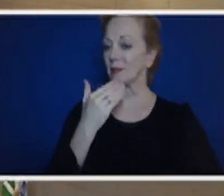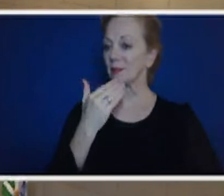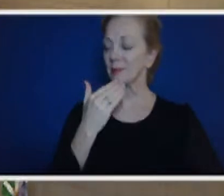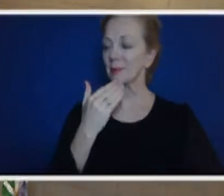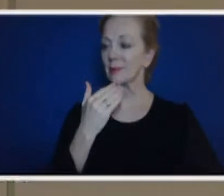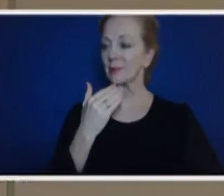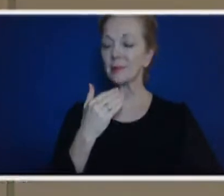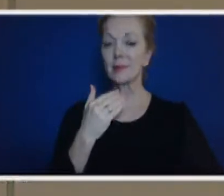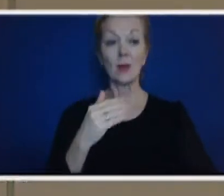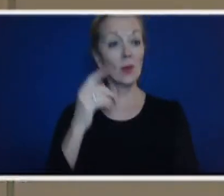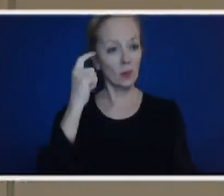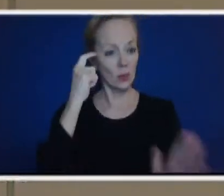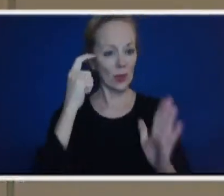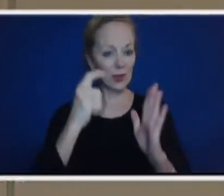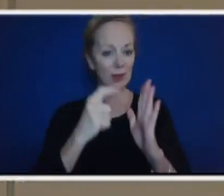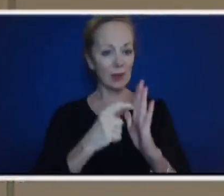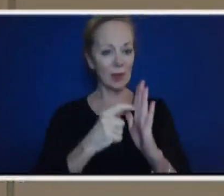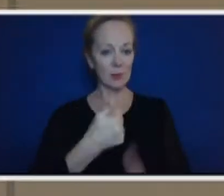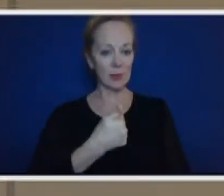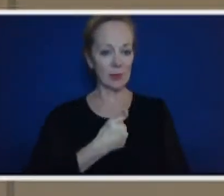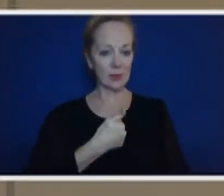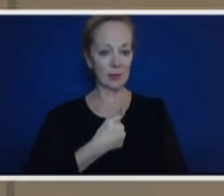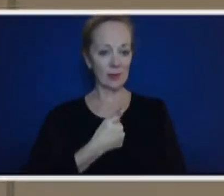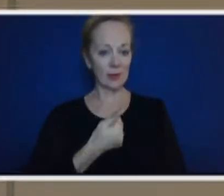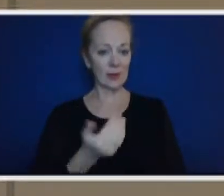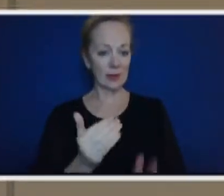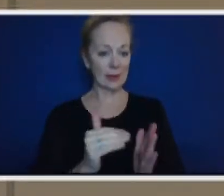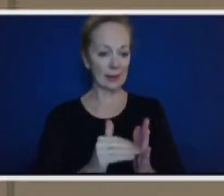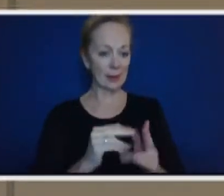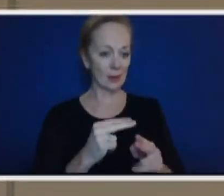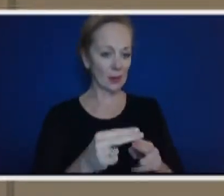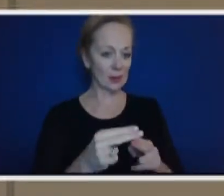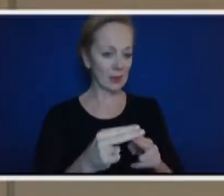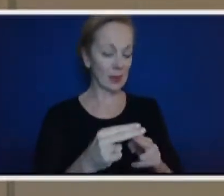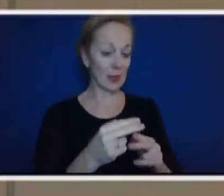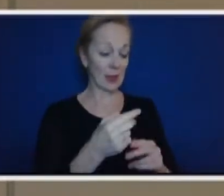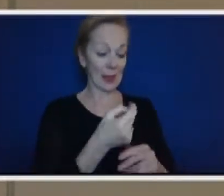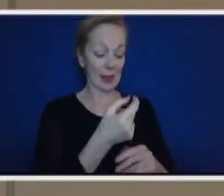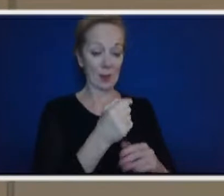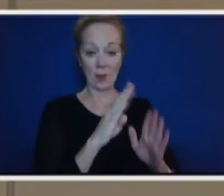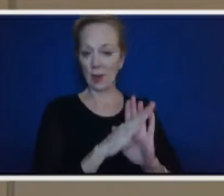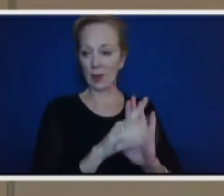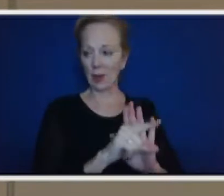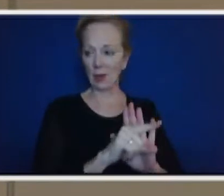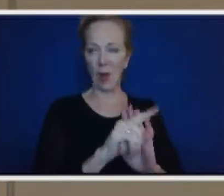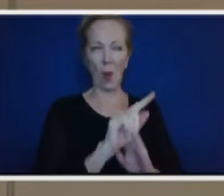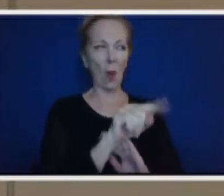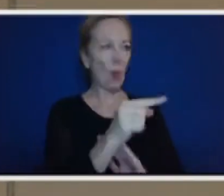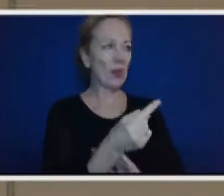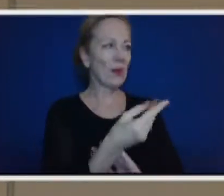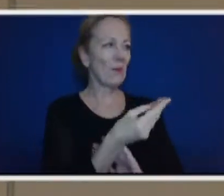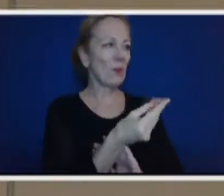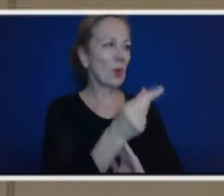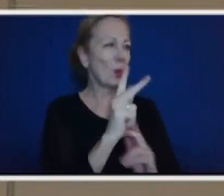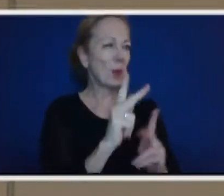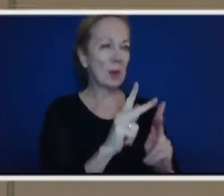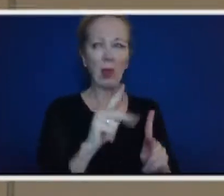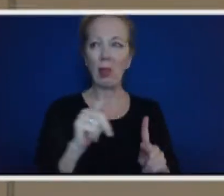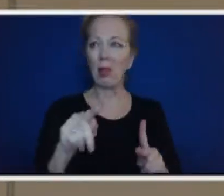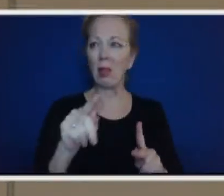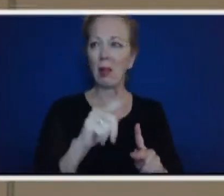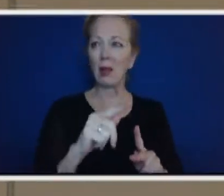recognize myself real quick, just to give, a little bit of background. I think only Mr. Bakari, Ms. Edgemere, and